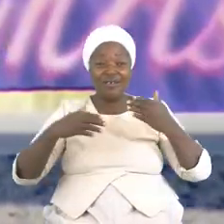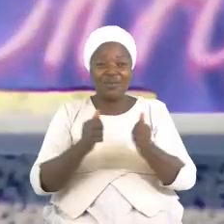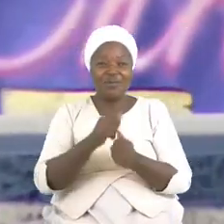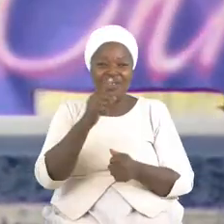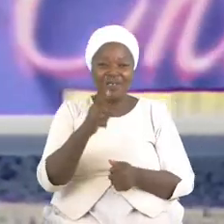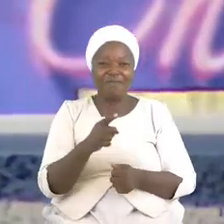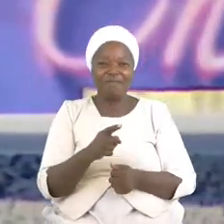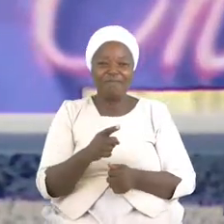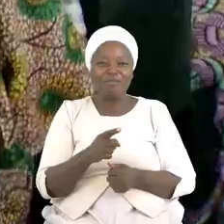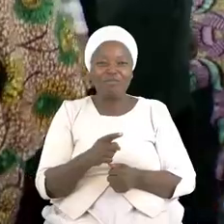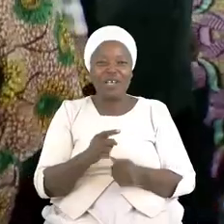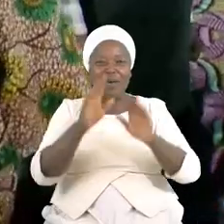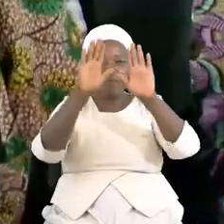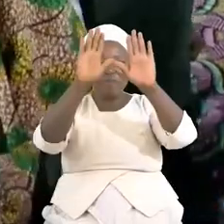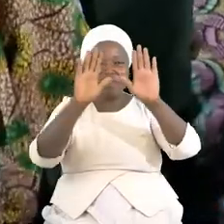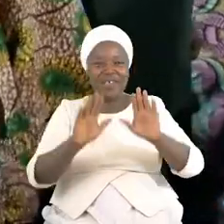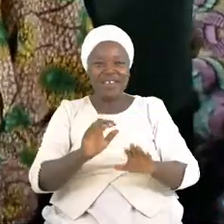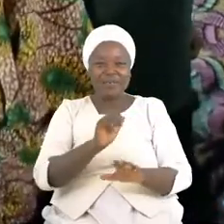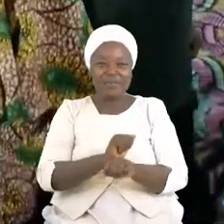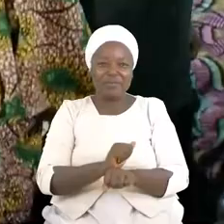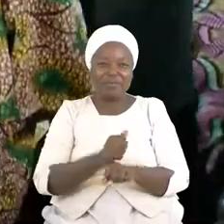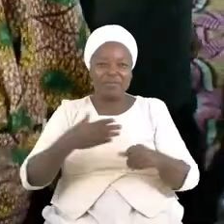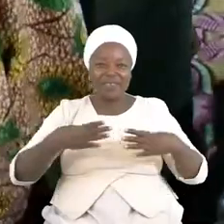Amen. Miracle. Amen. Healing. Amen.